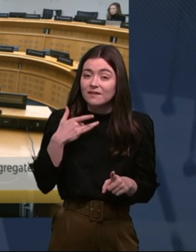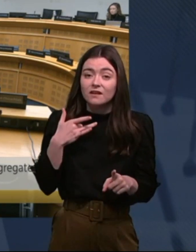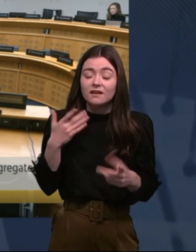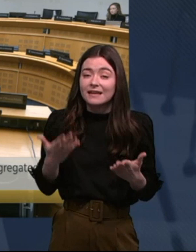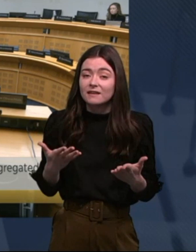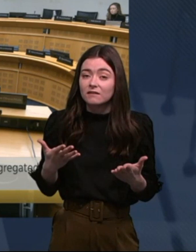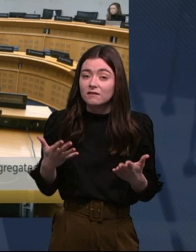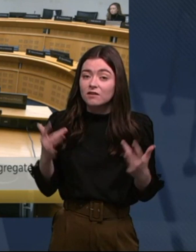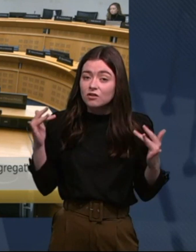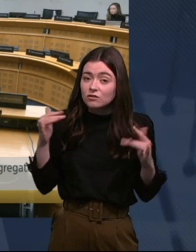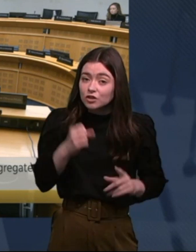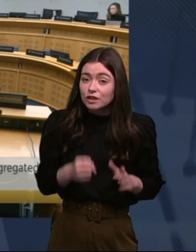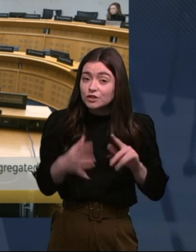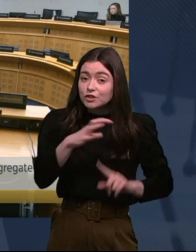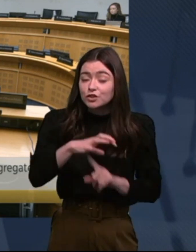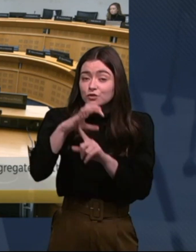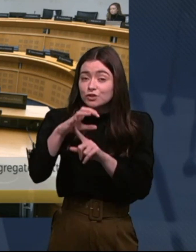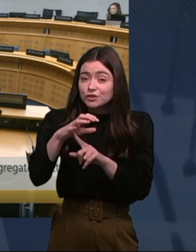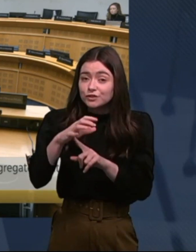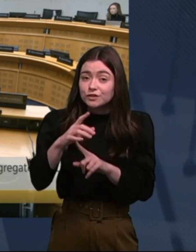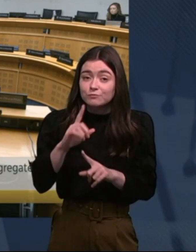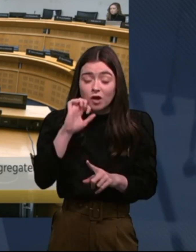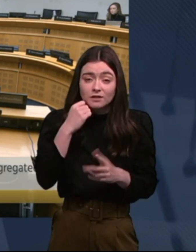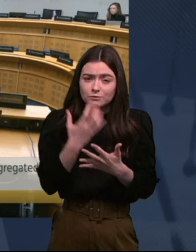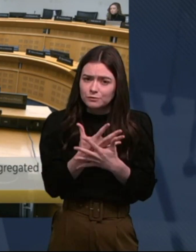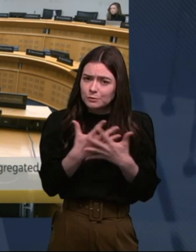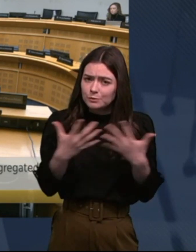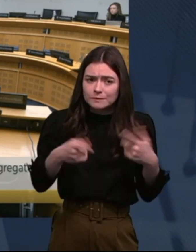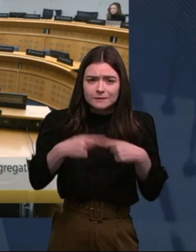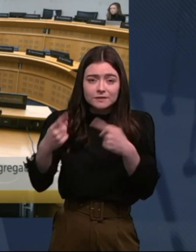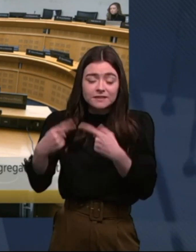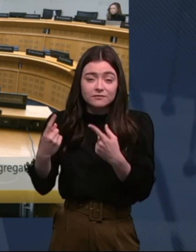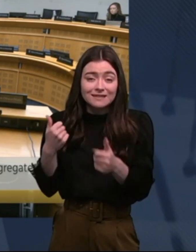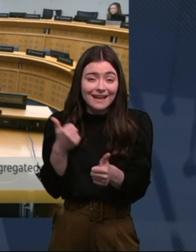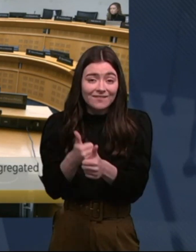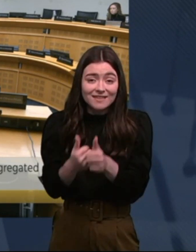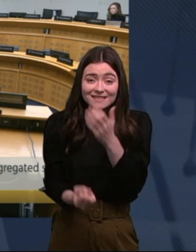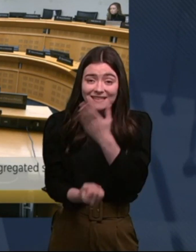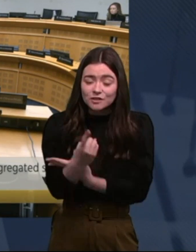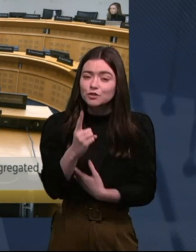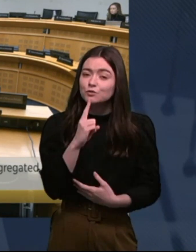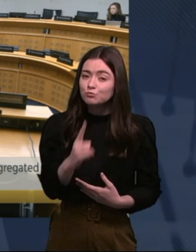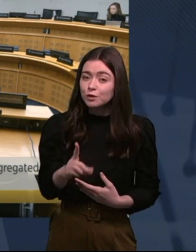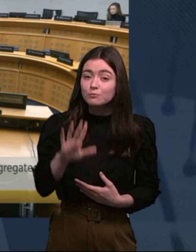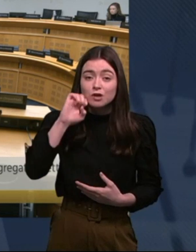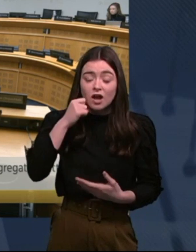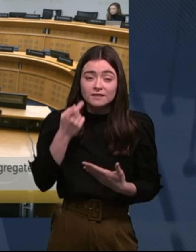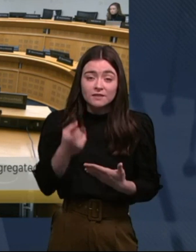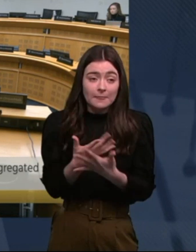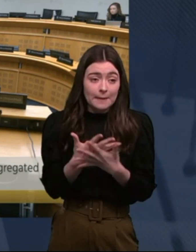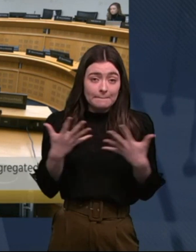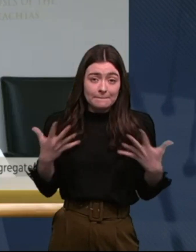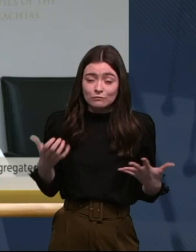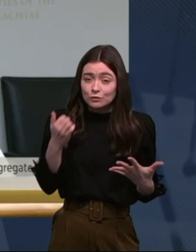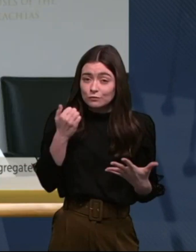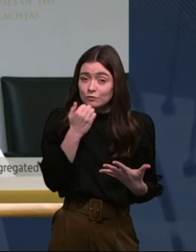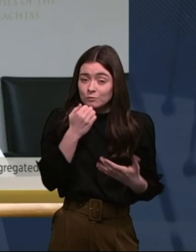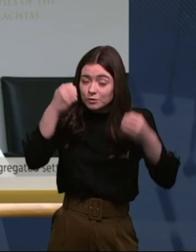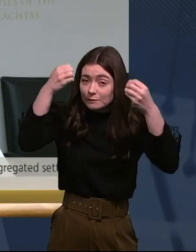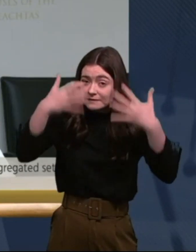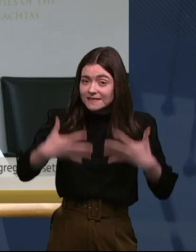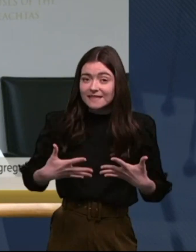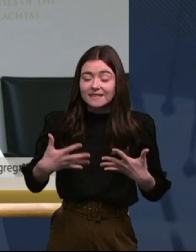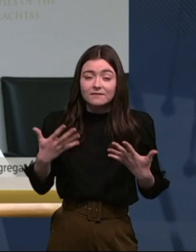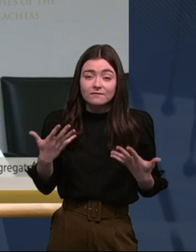settings, because we do work across multifaceted advocacy issues. However, due to the numbers that we've looked at today in terms of